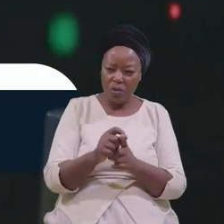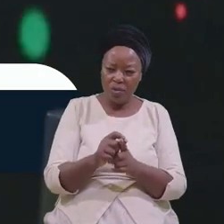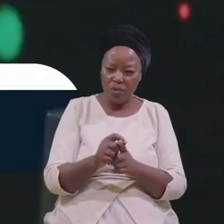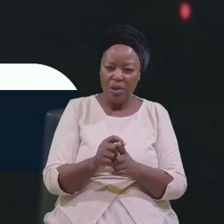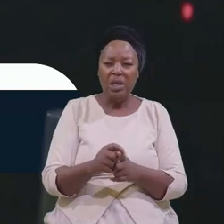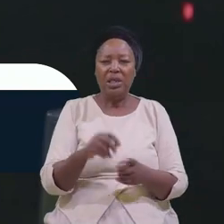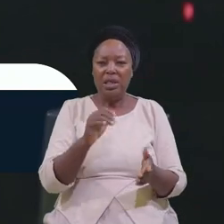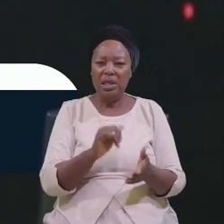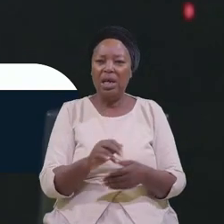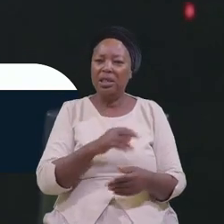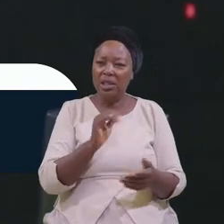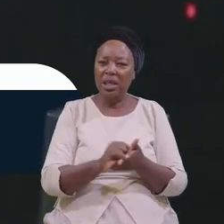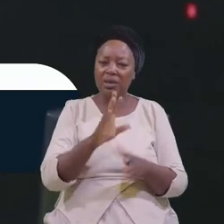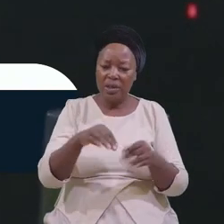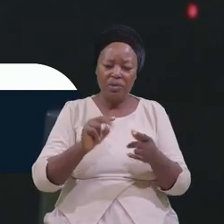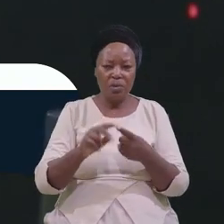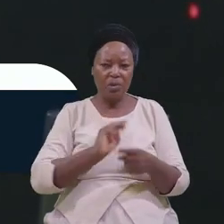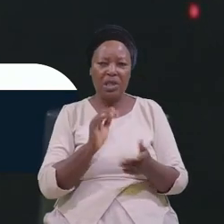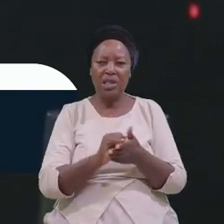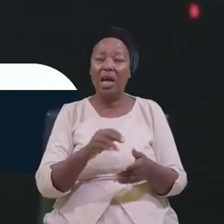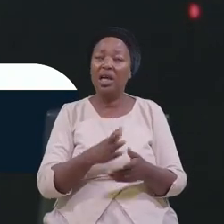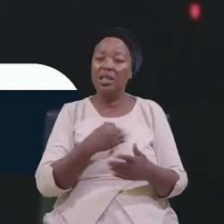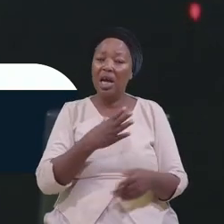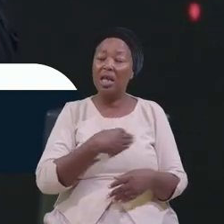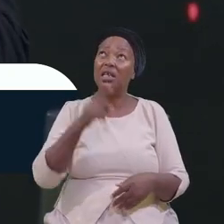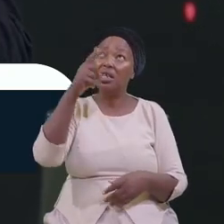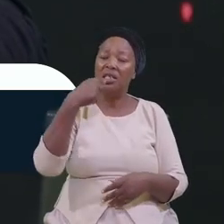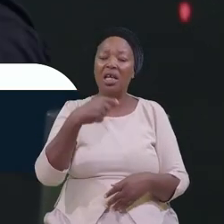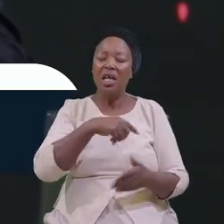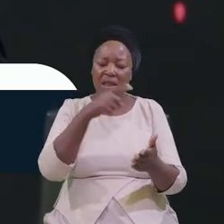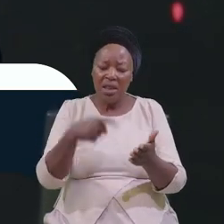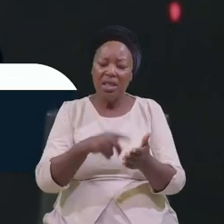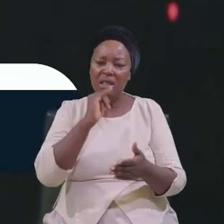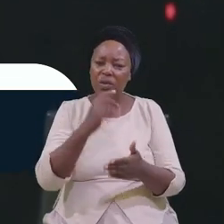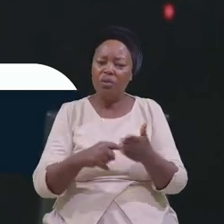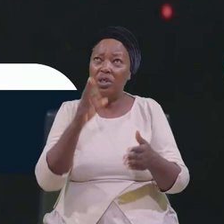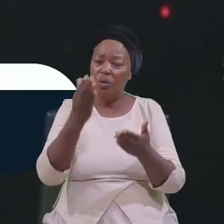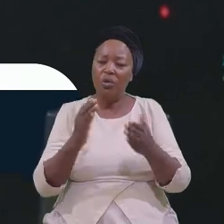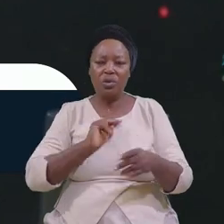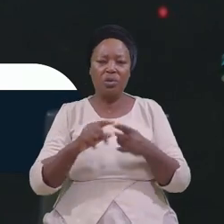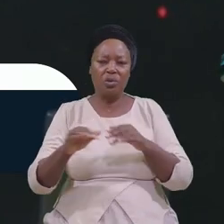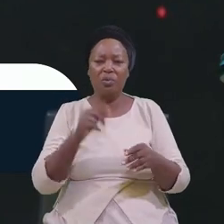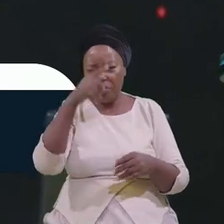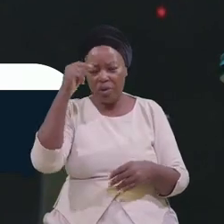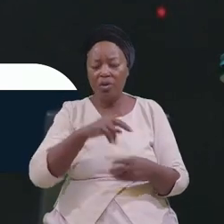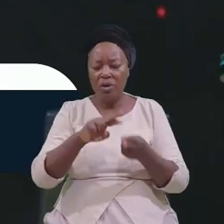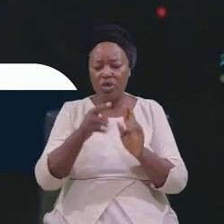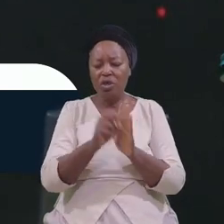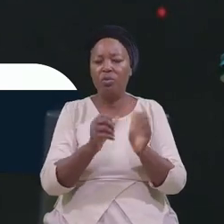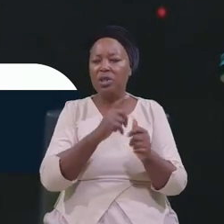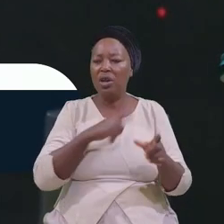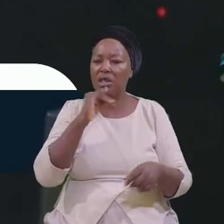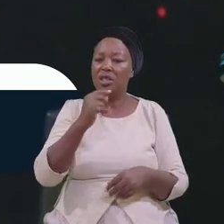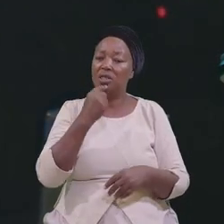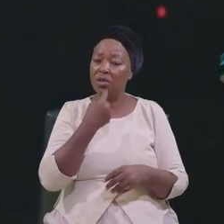And he says, this is what we will keep, because relationship with the Lord is a serious matter. It's